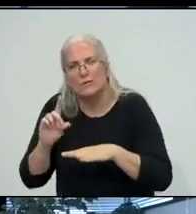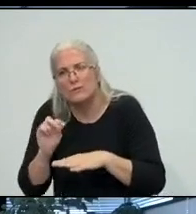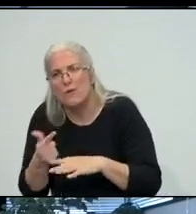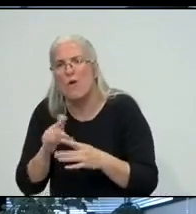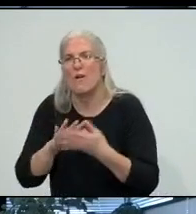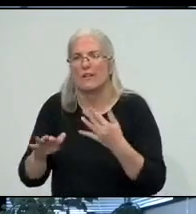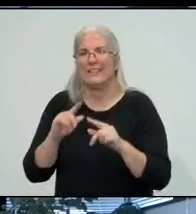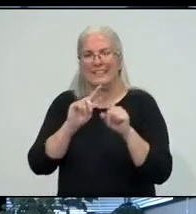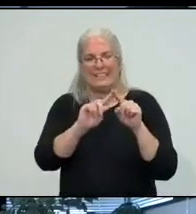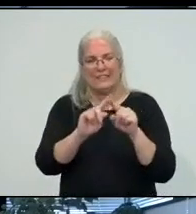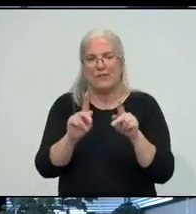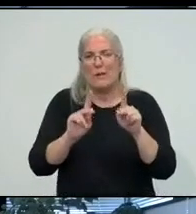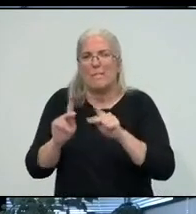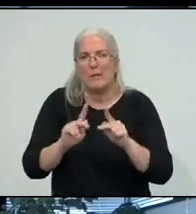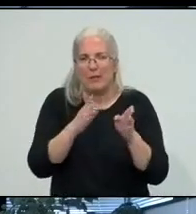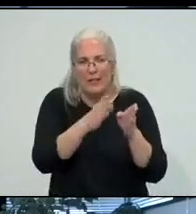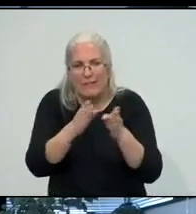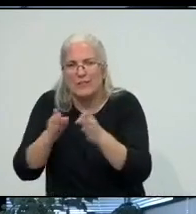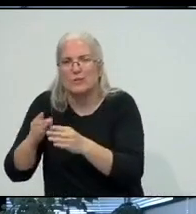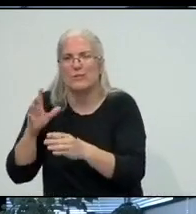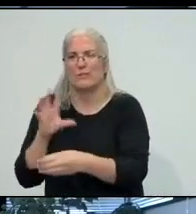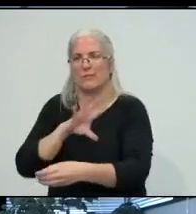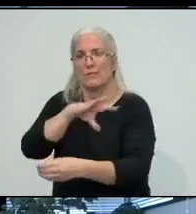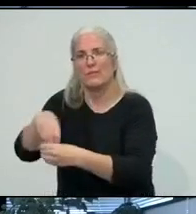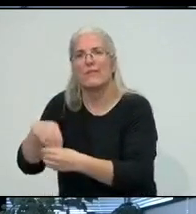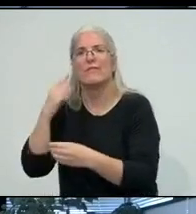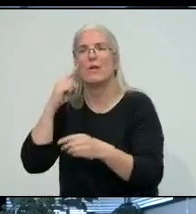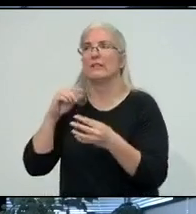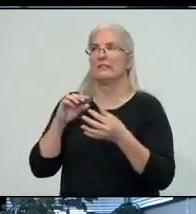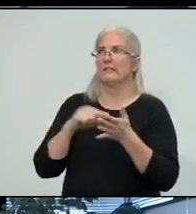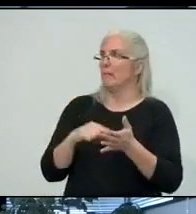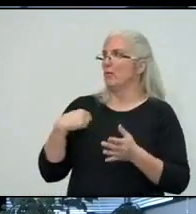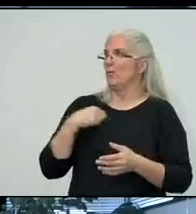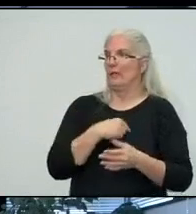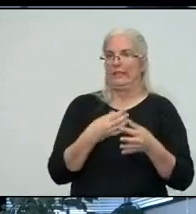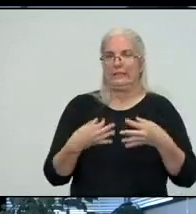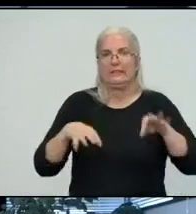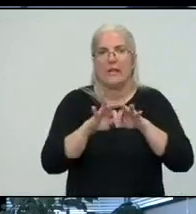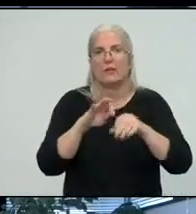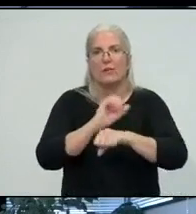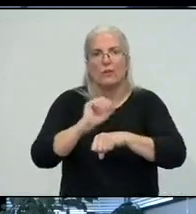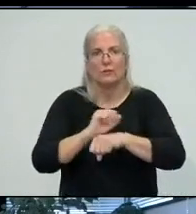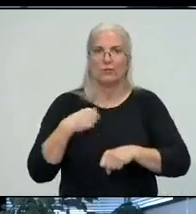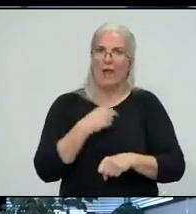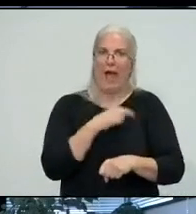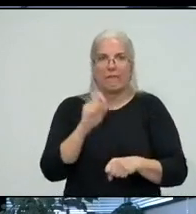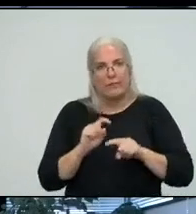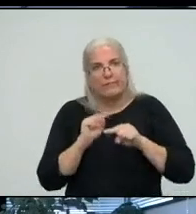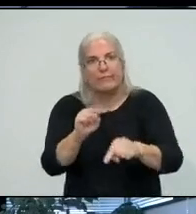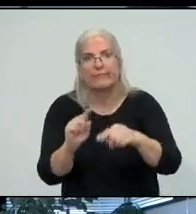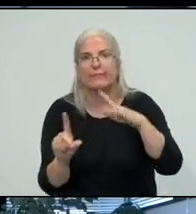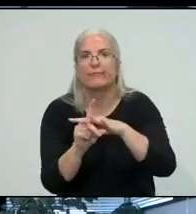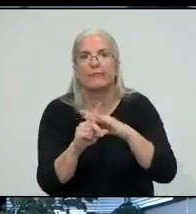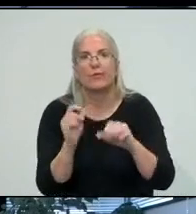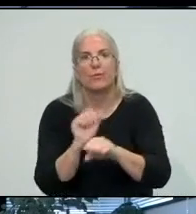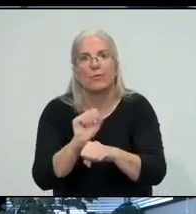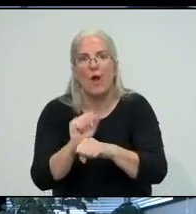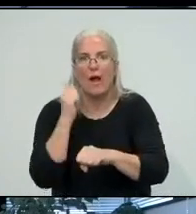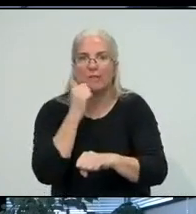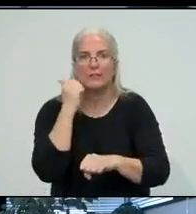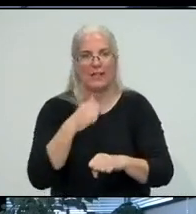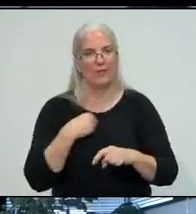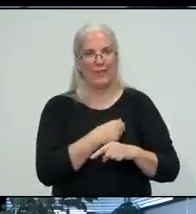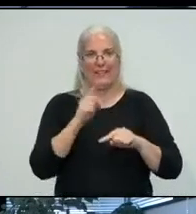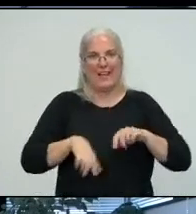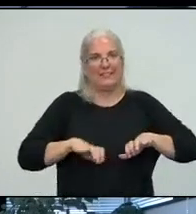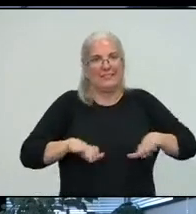So for example, you and I are essential workers. We have to come to work every day. We're not able to shelter in place in our homes. Other people